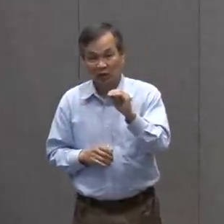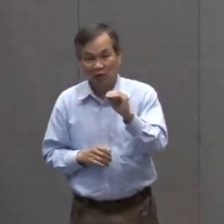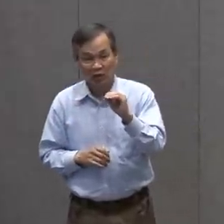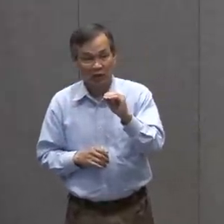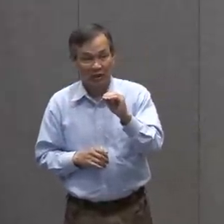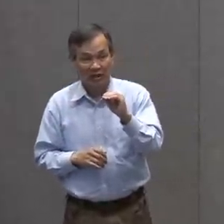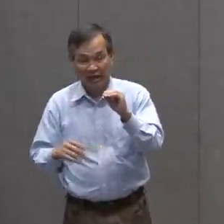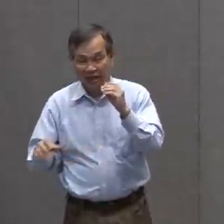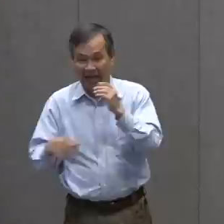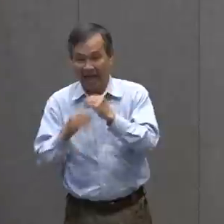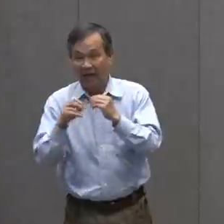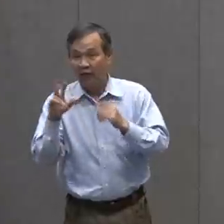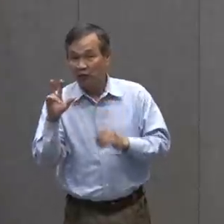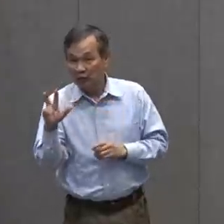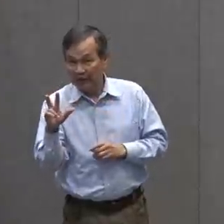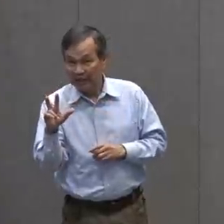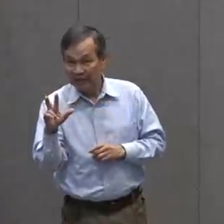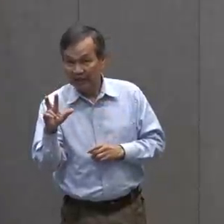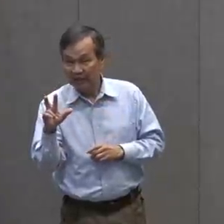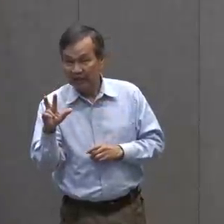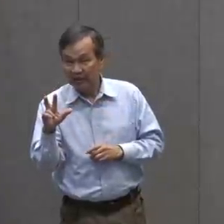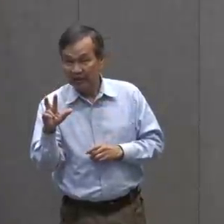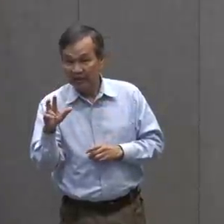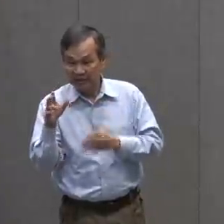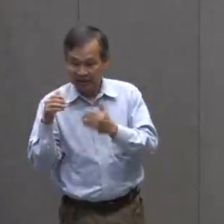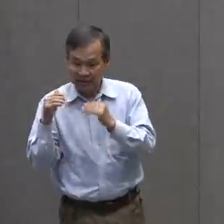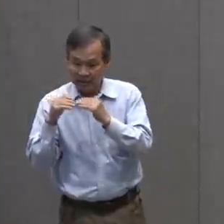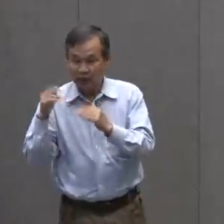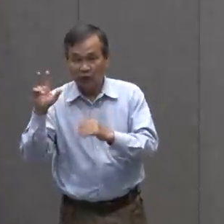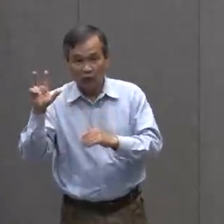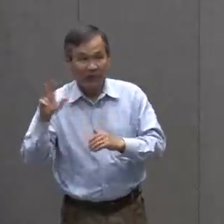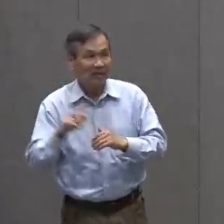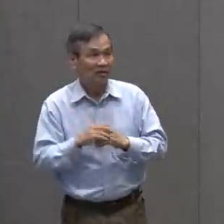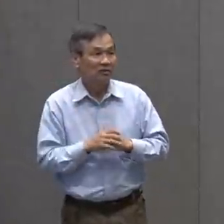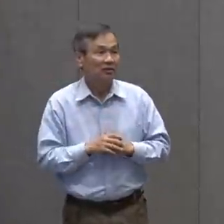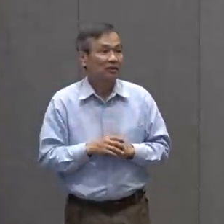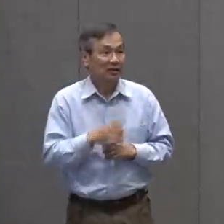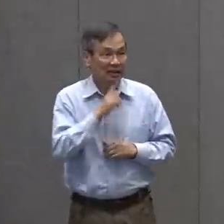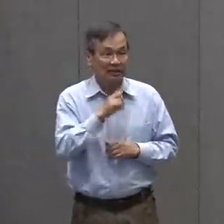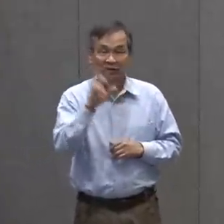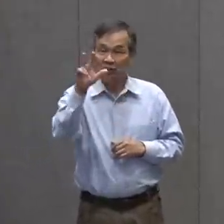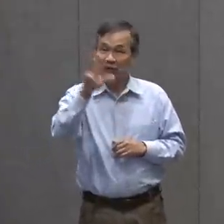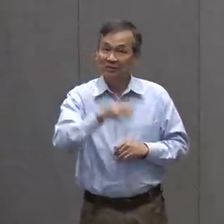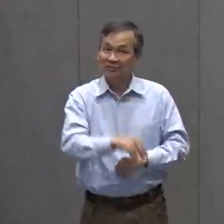I then add 3, I'll get 3. And hey, it's open.